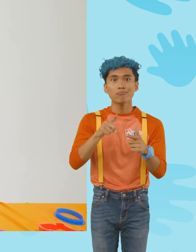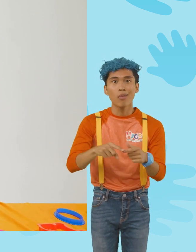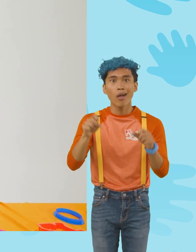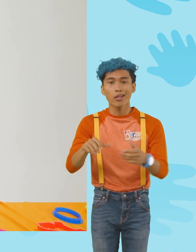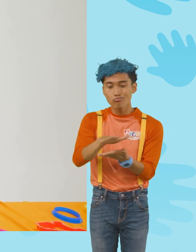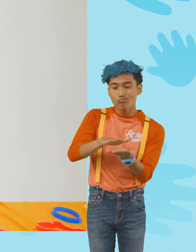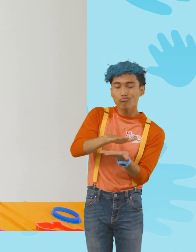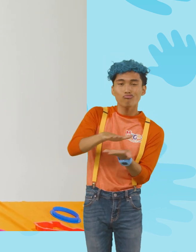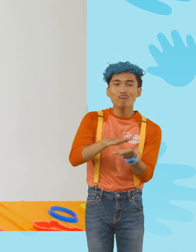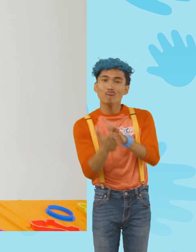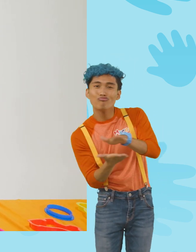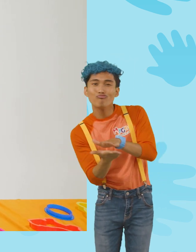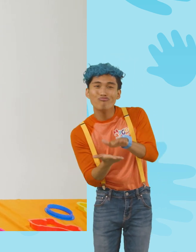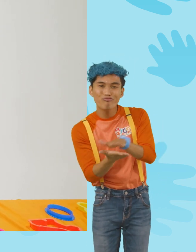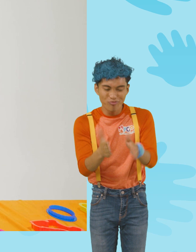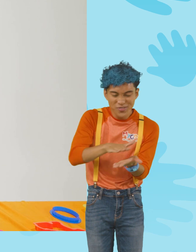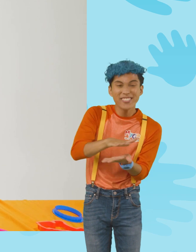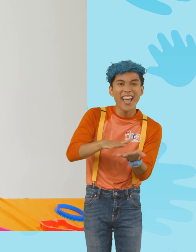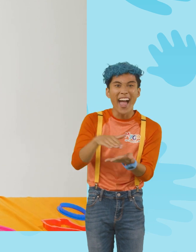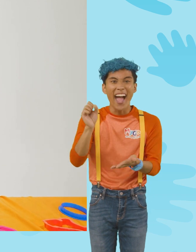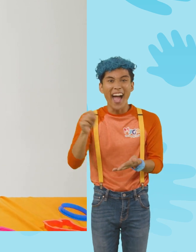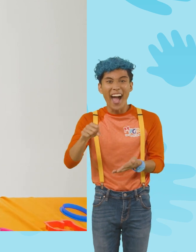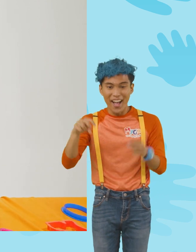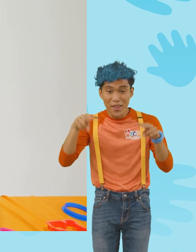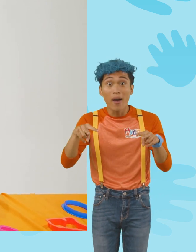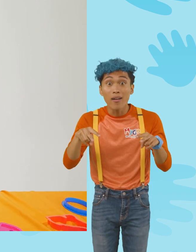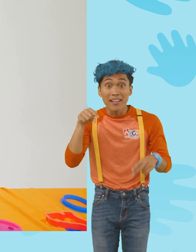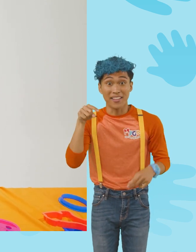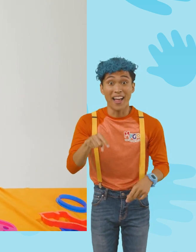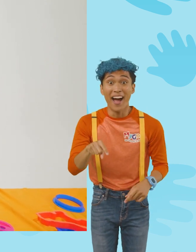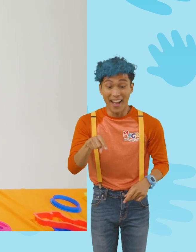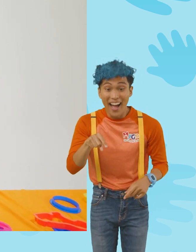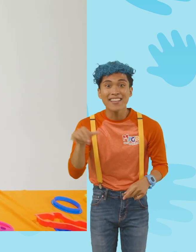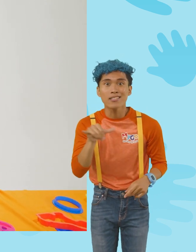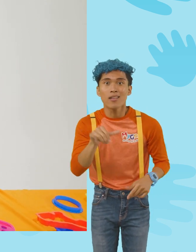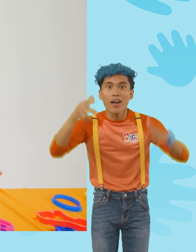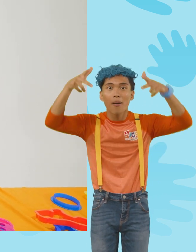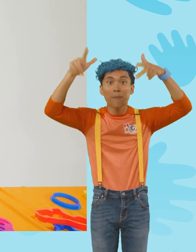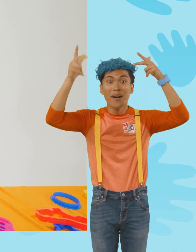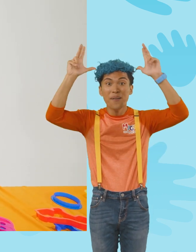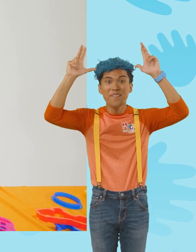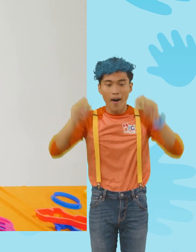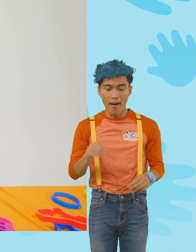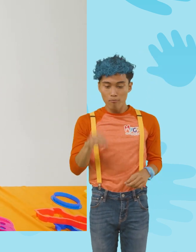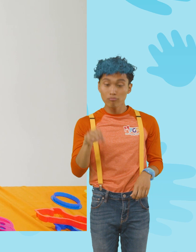put it in your hands. Roll it around. Yeah, look. It's like a basketball.